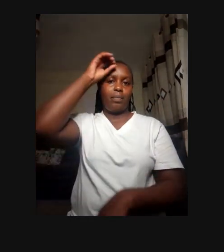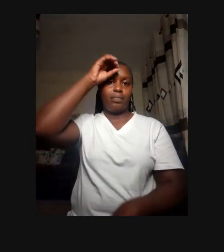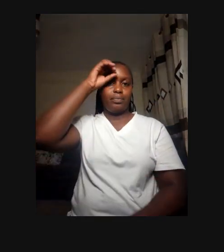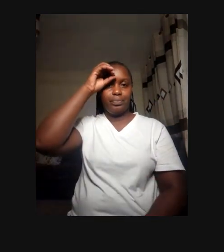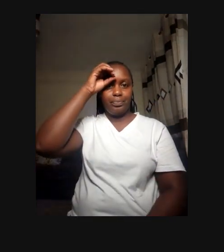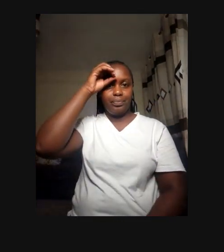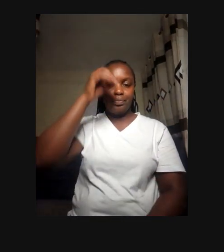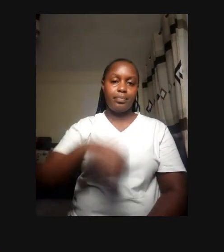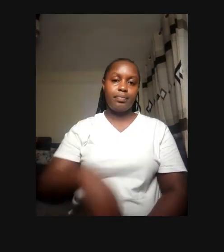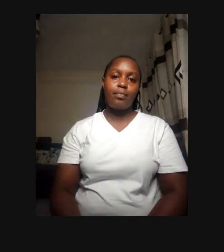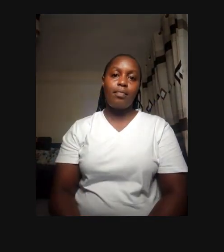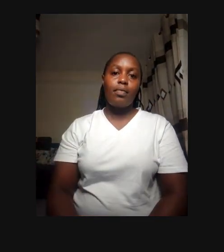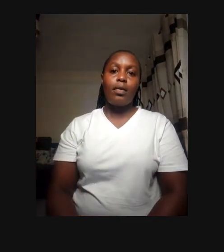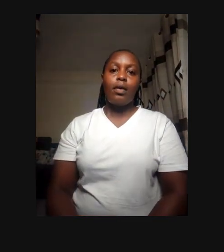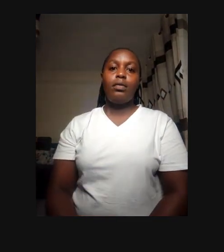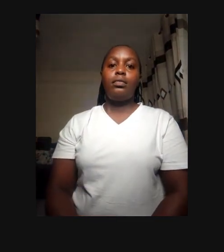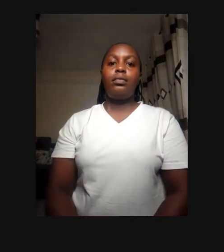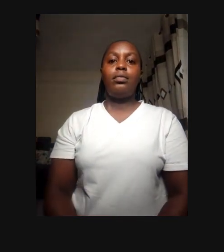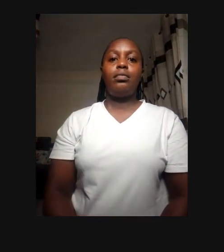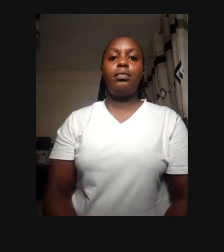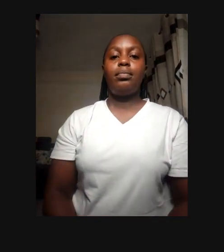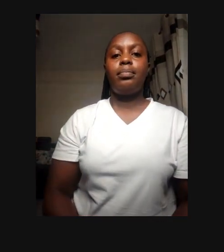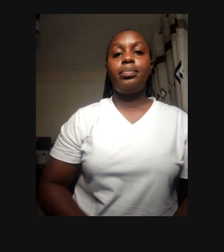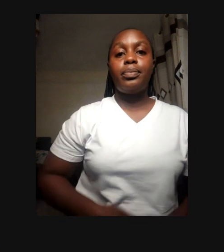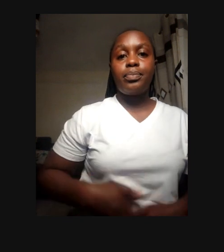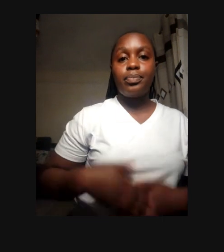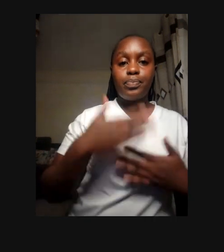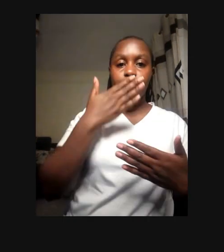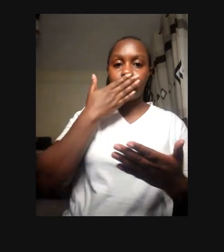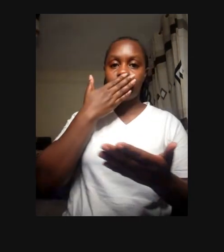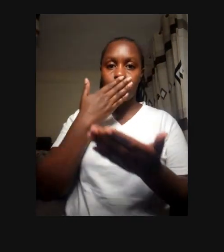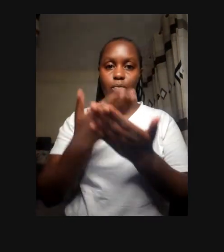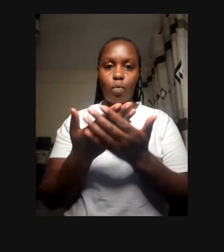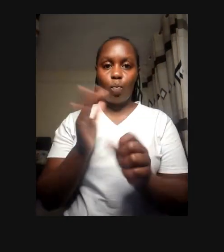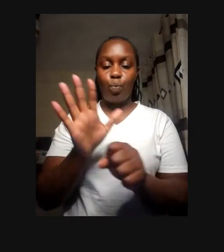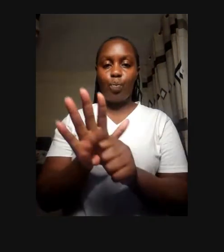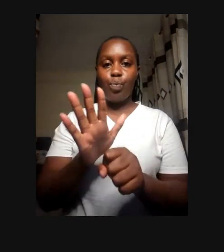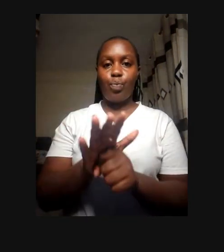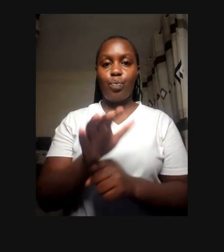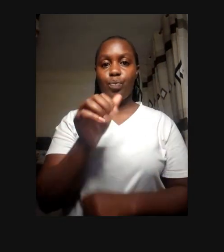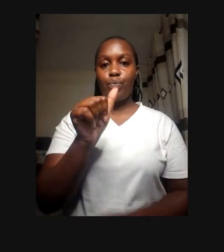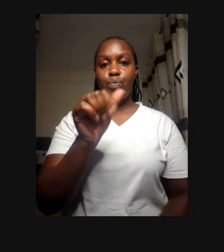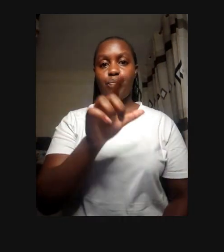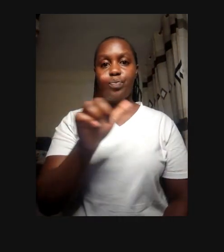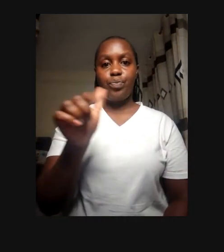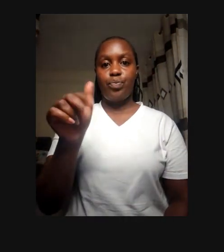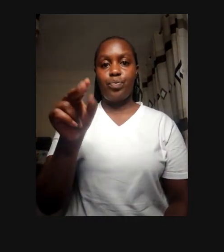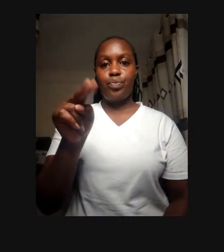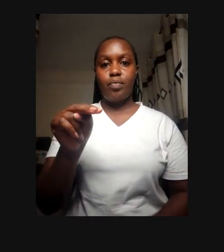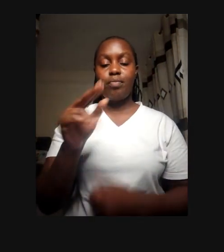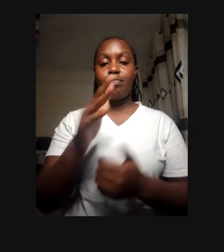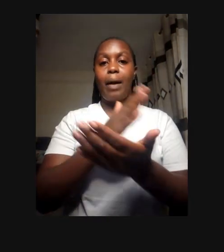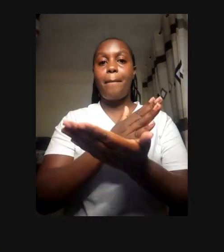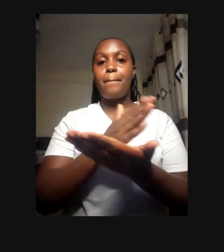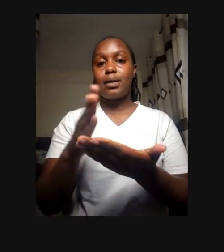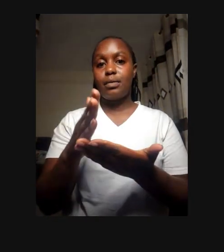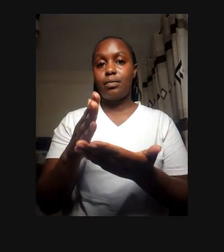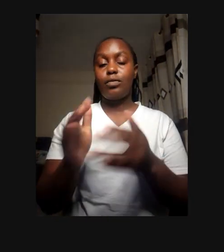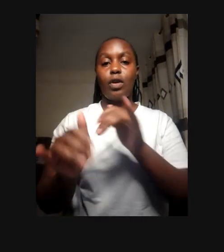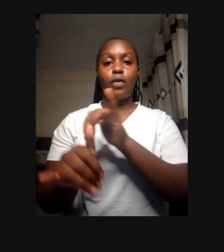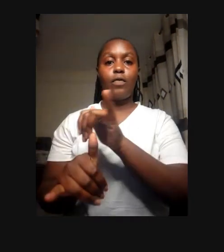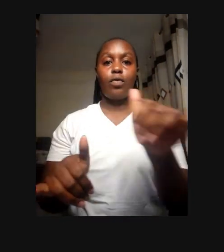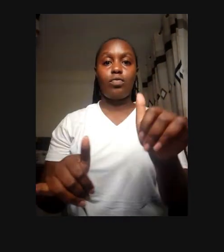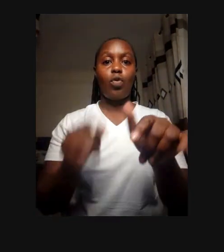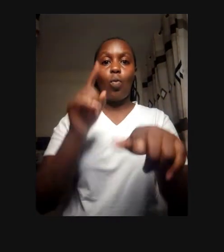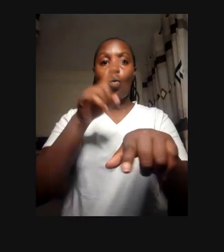All right. Thank you so much, Alan. That's insightful. I'm part of those who, when I upload